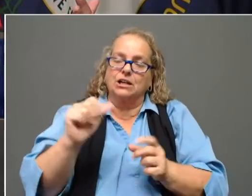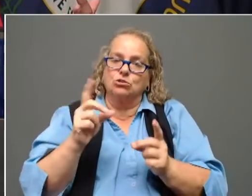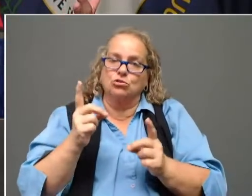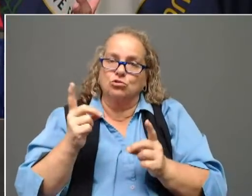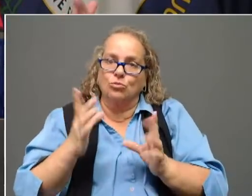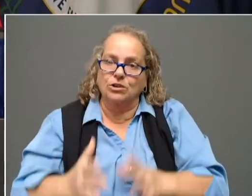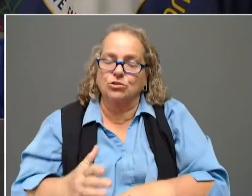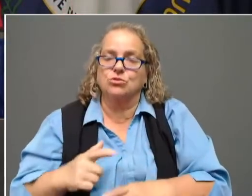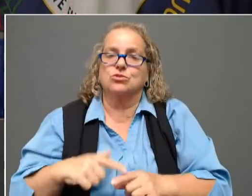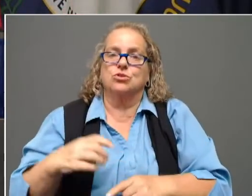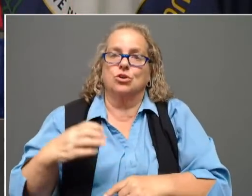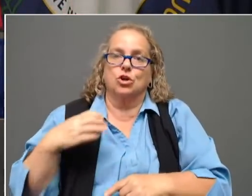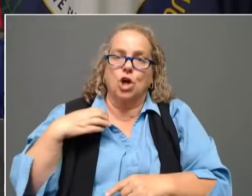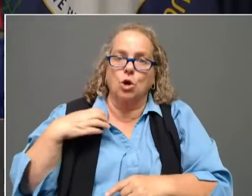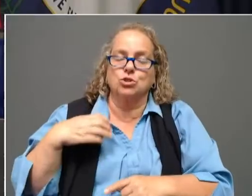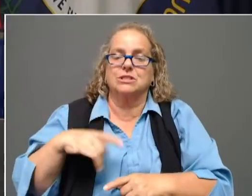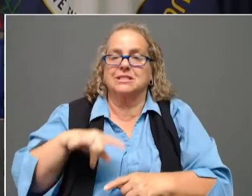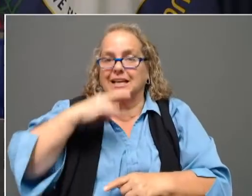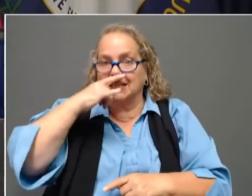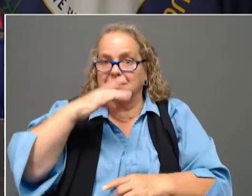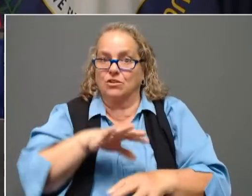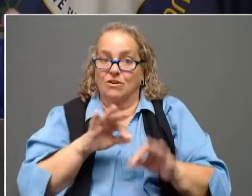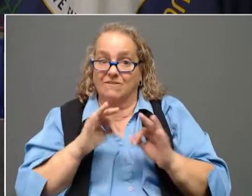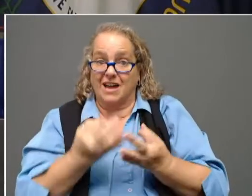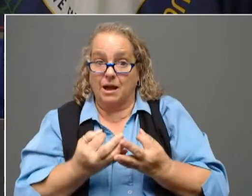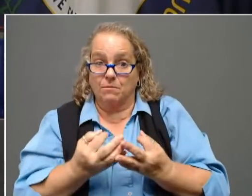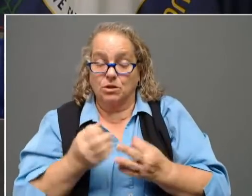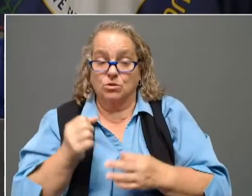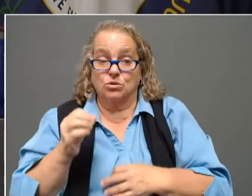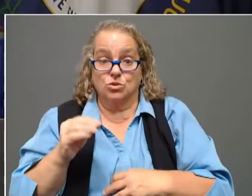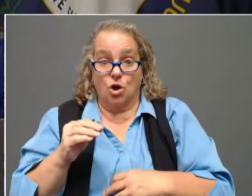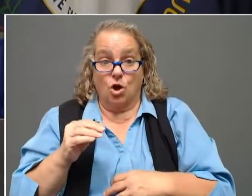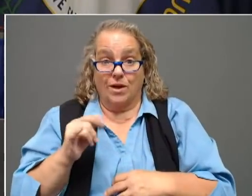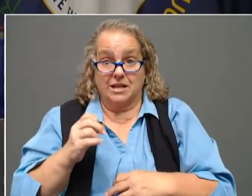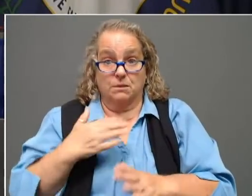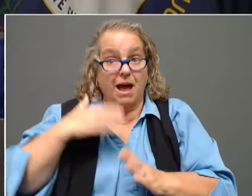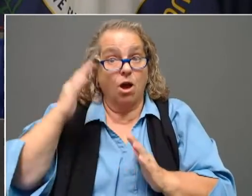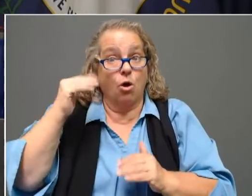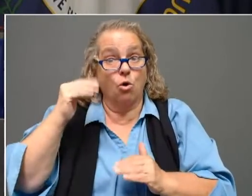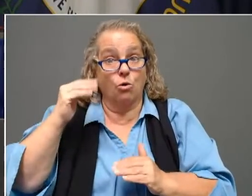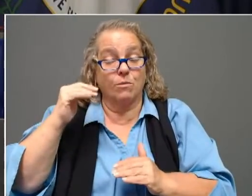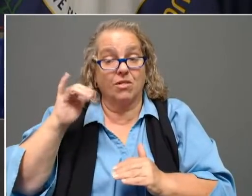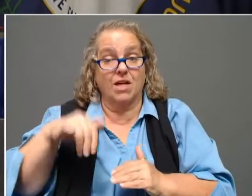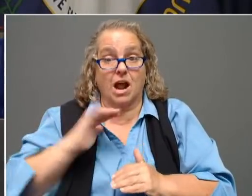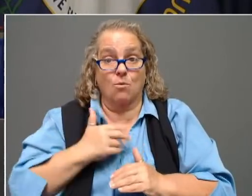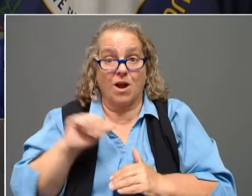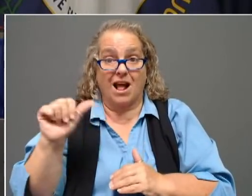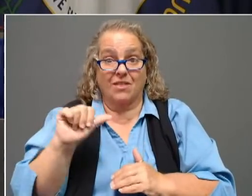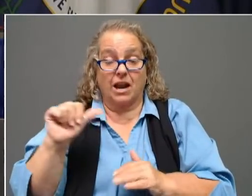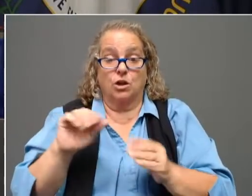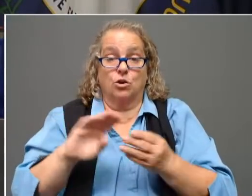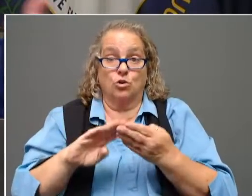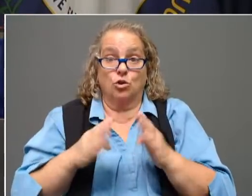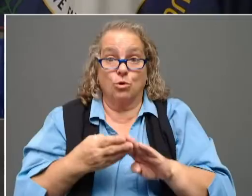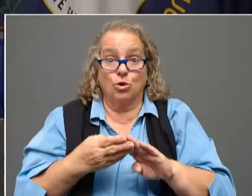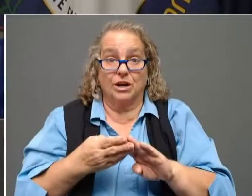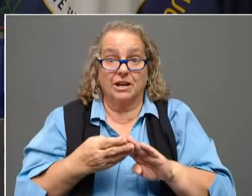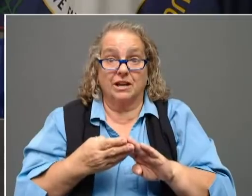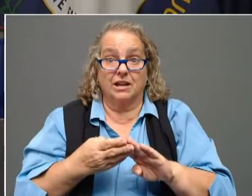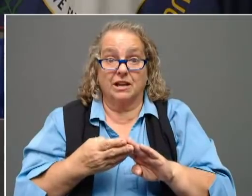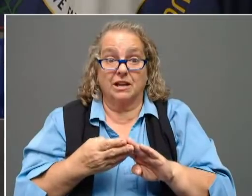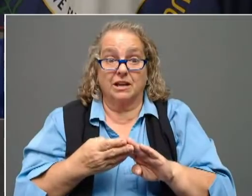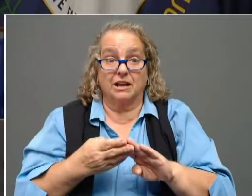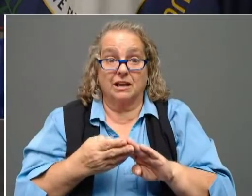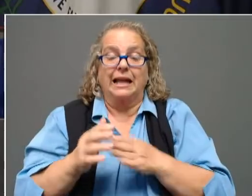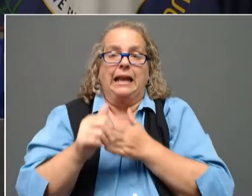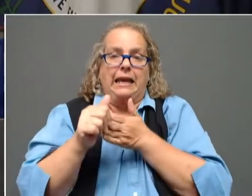and kids and their families. And so it's my hope that our athletic community it leads in